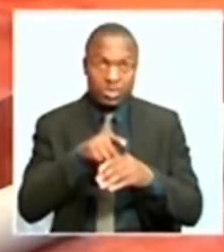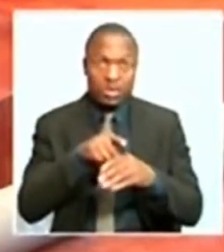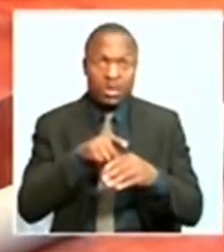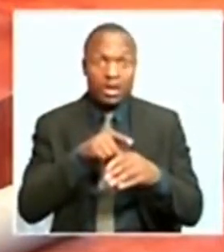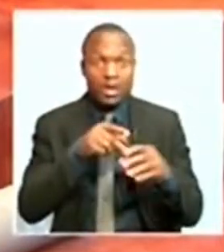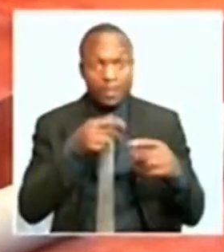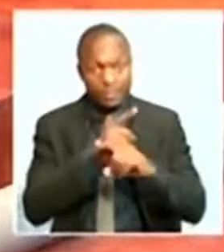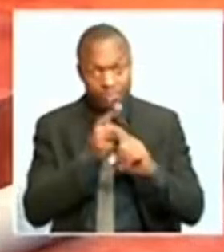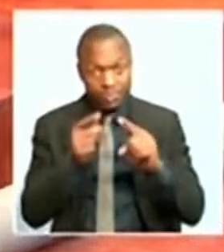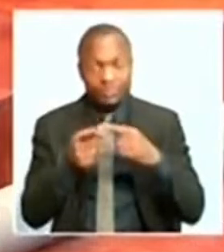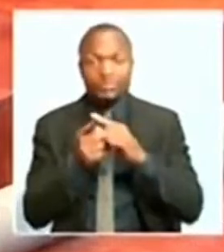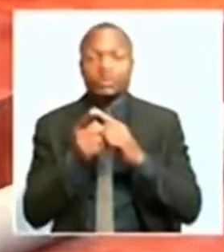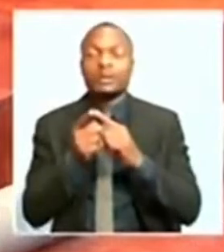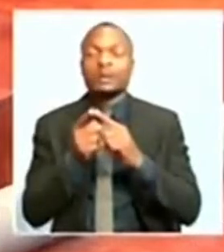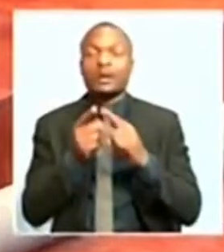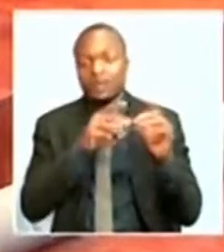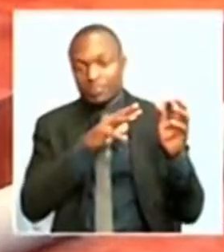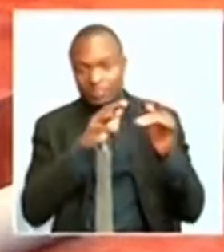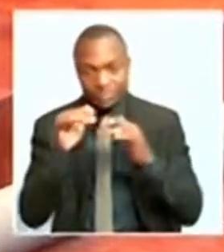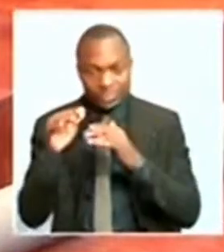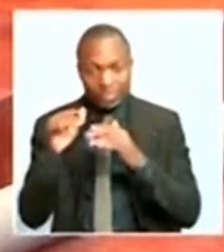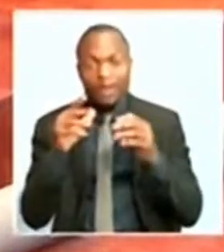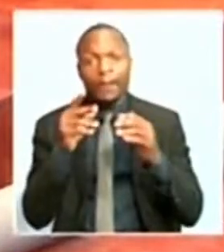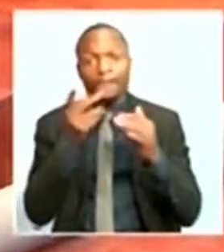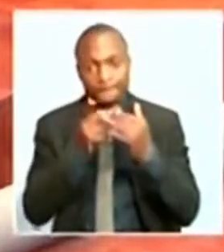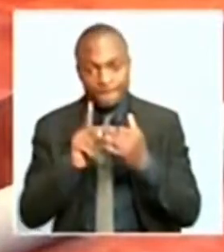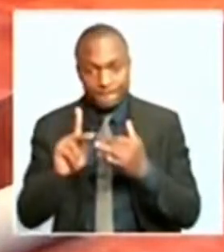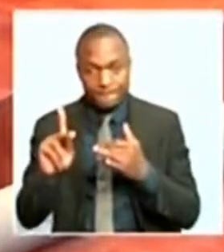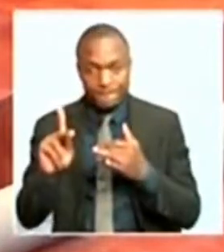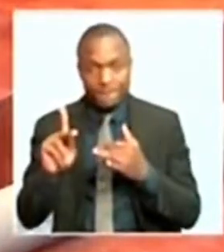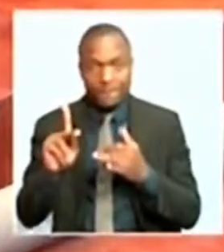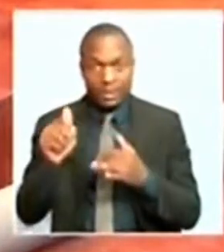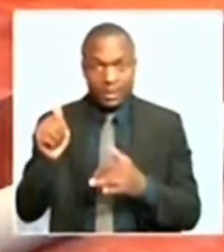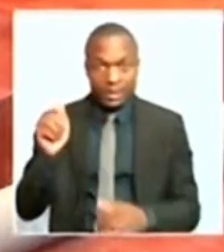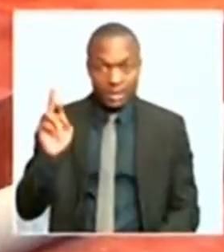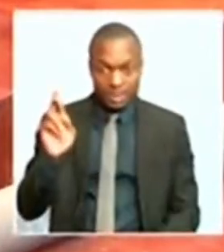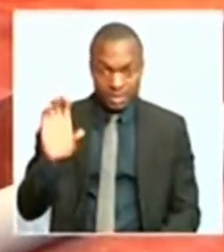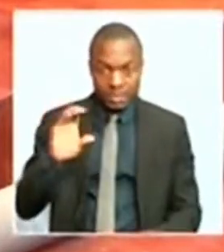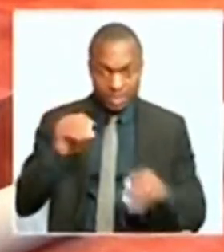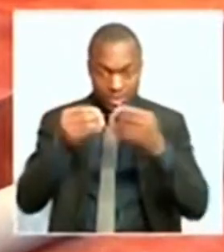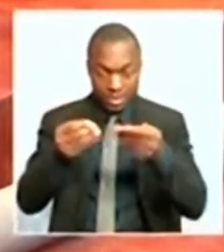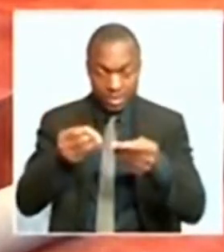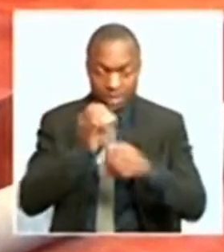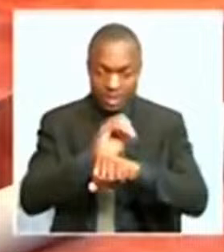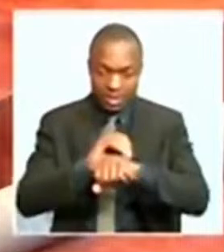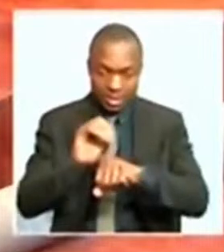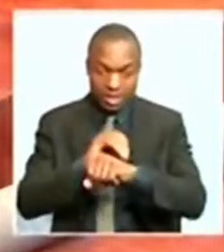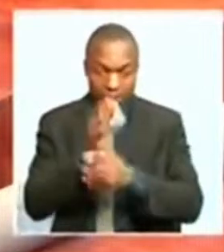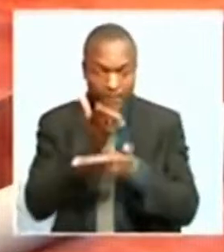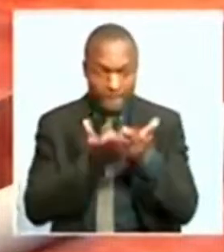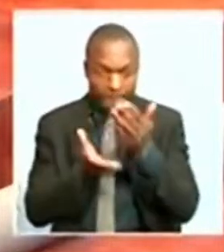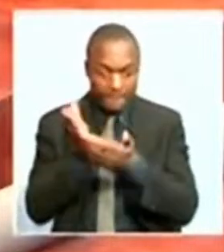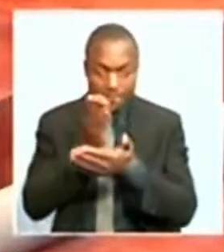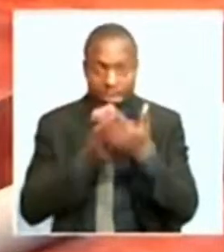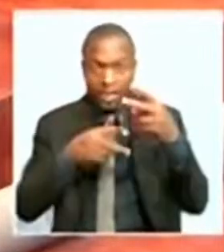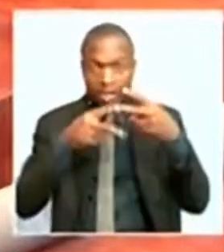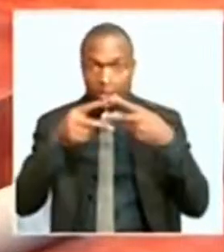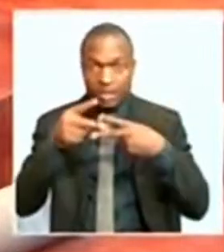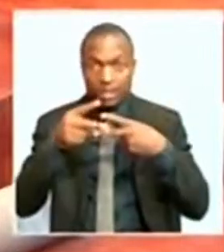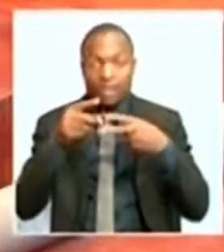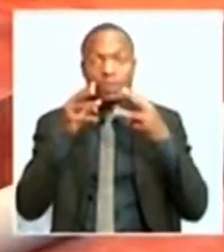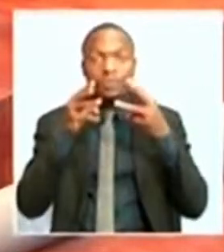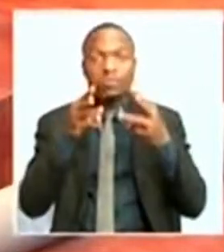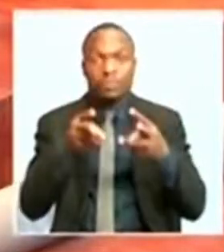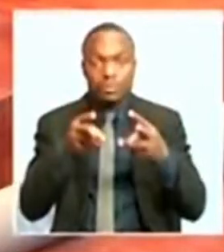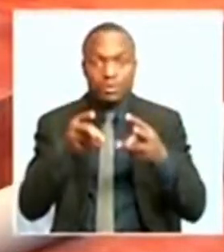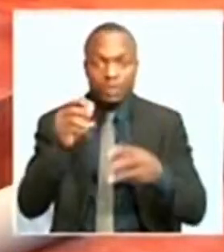which is the highest decision-making organ of the ARC, and give us an opportunity to contribute towards its vision as well as the direction